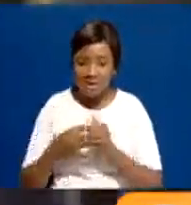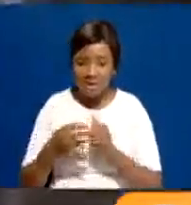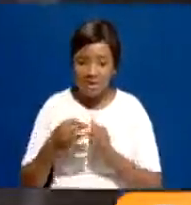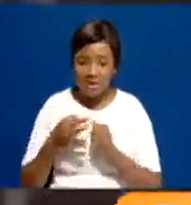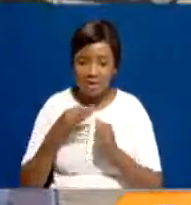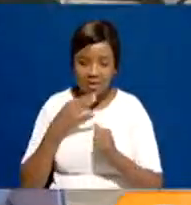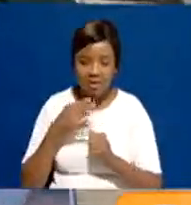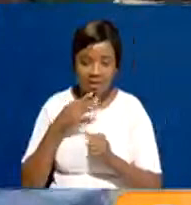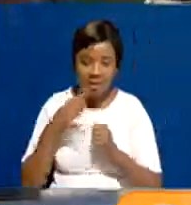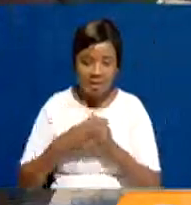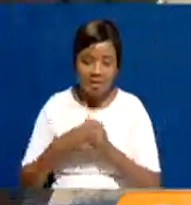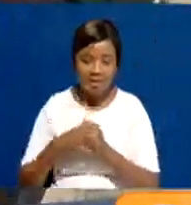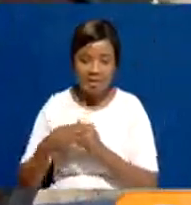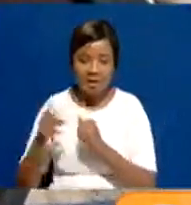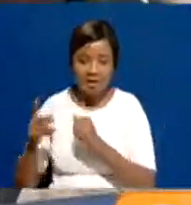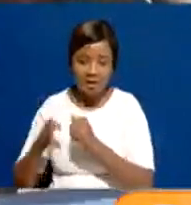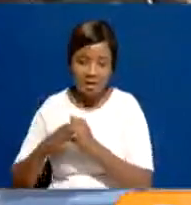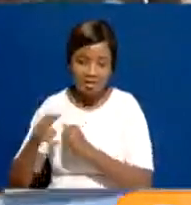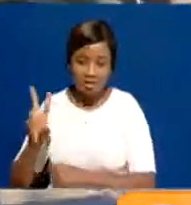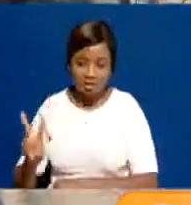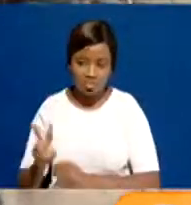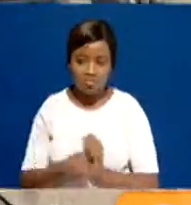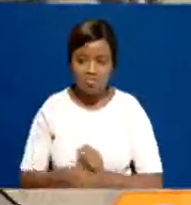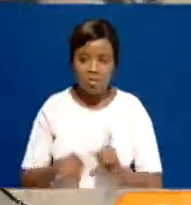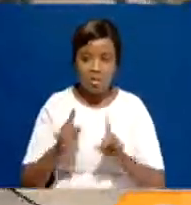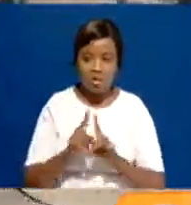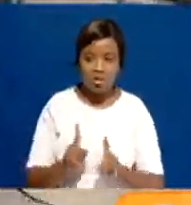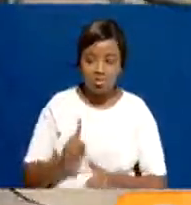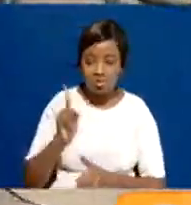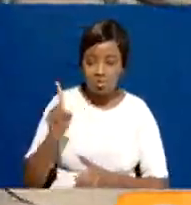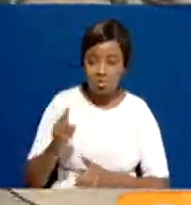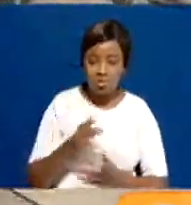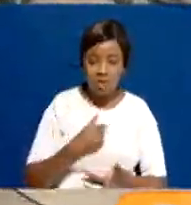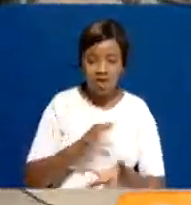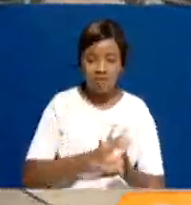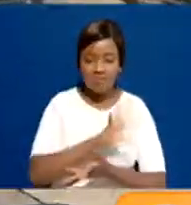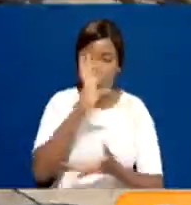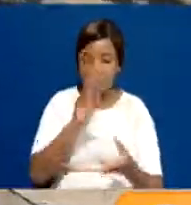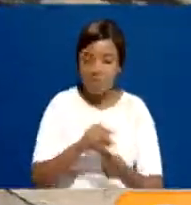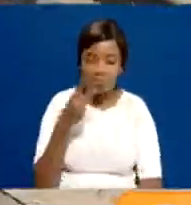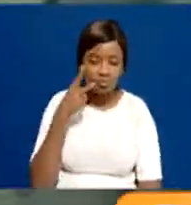white rhinos. Lewa